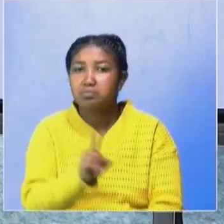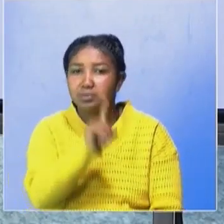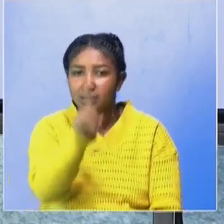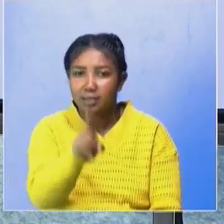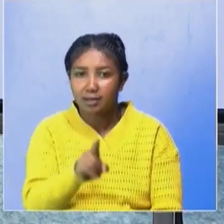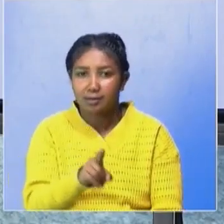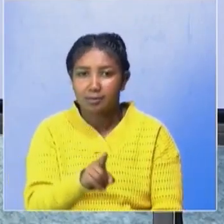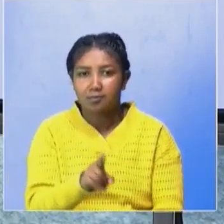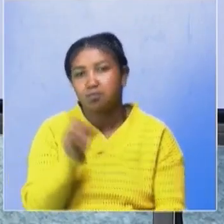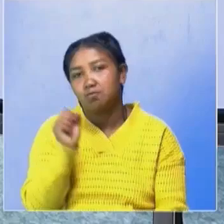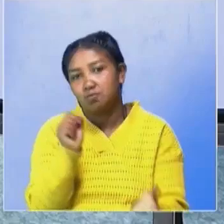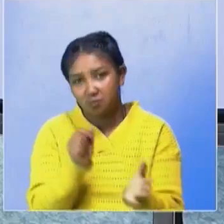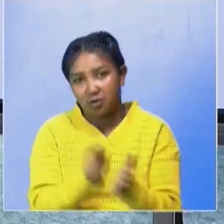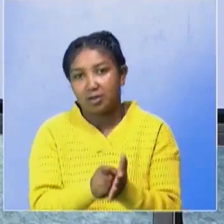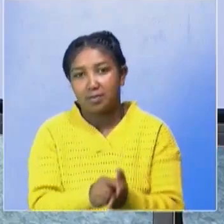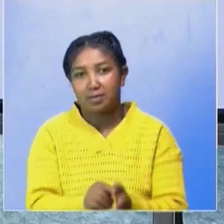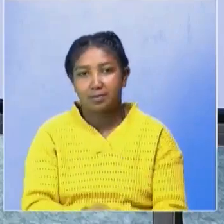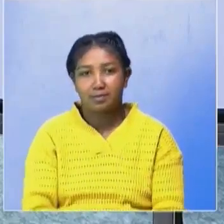For example,